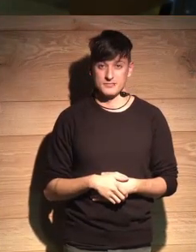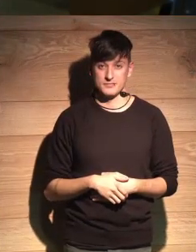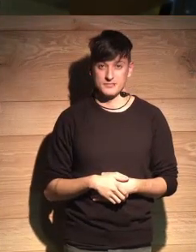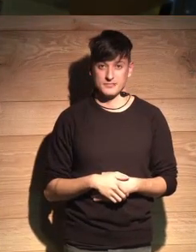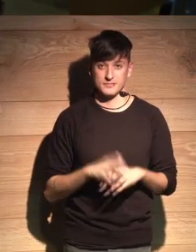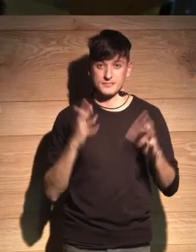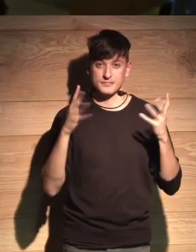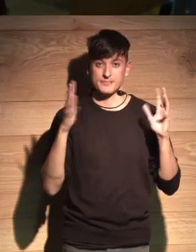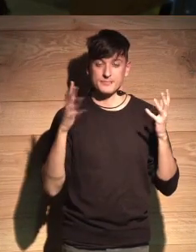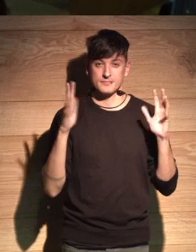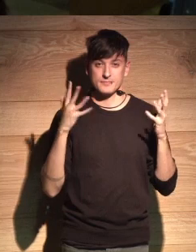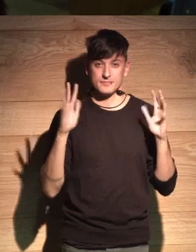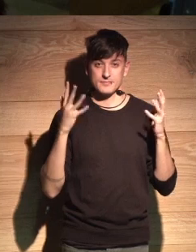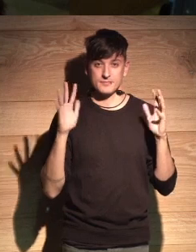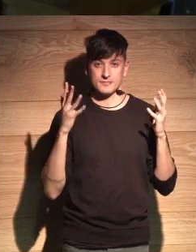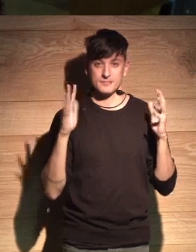Teppo Taurianen.